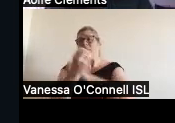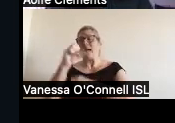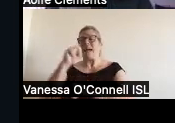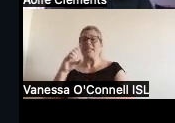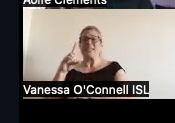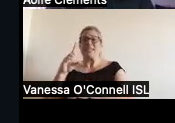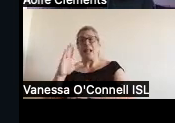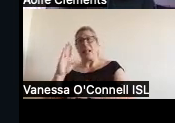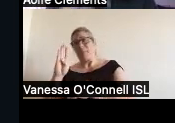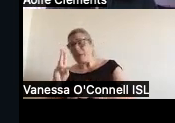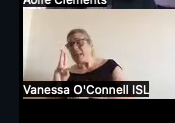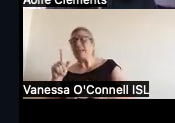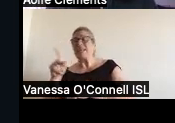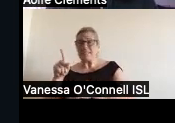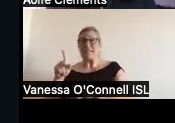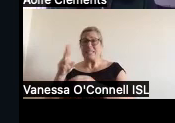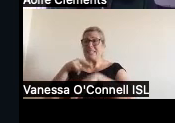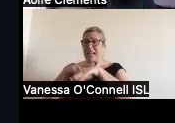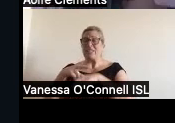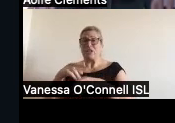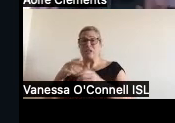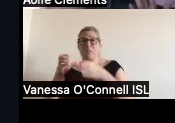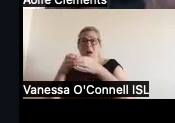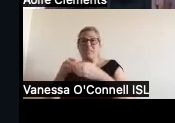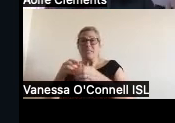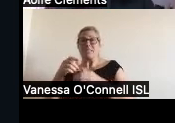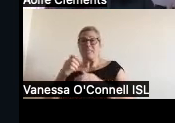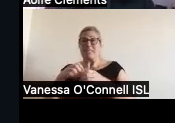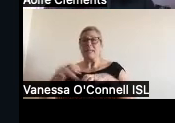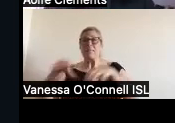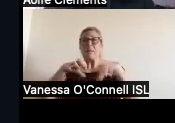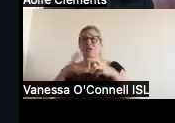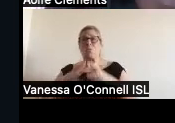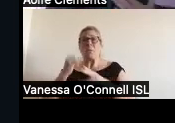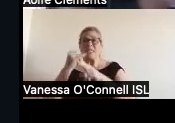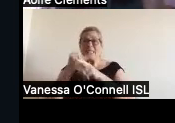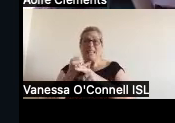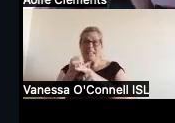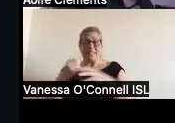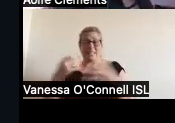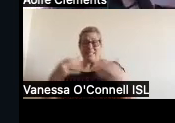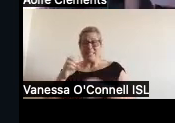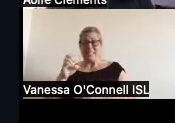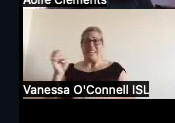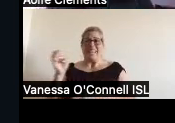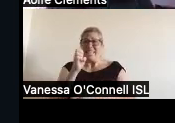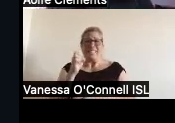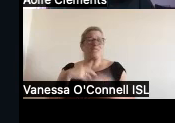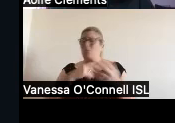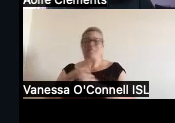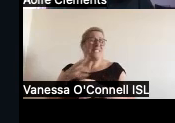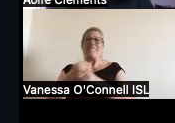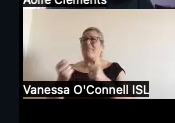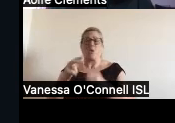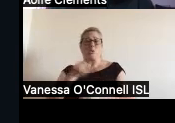nationalist party, placed a woman in East Belfast. And again, this is a very unionist part of Northern Ireland, so they were never going to win that seat. Also, when I